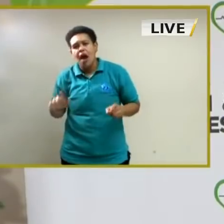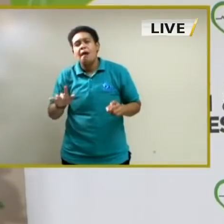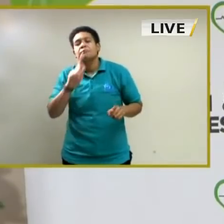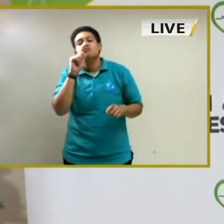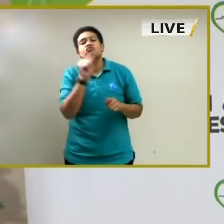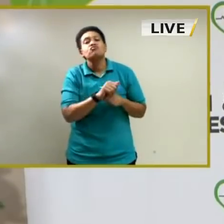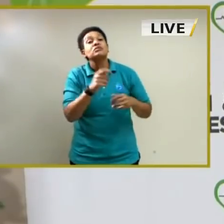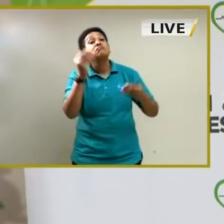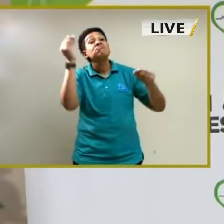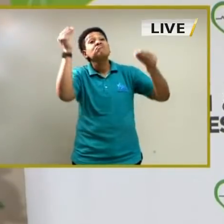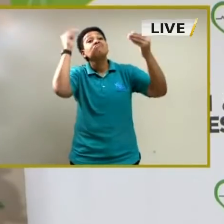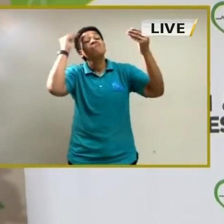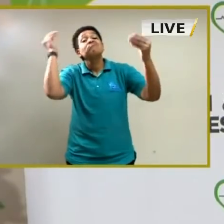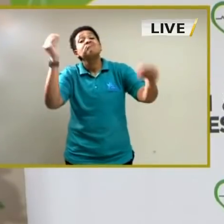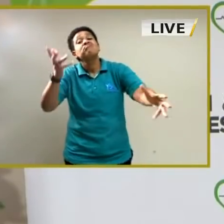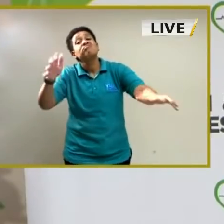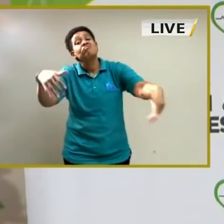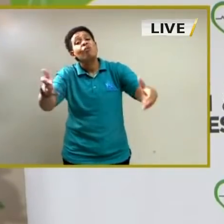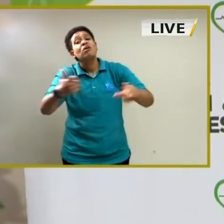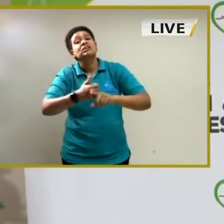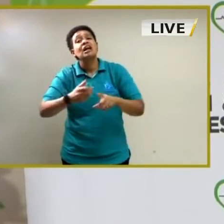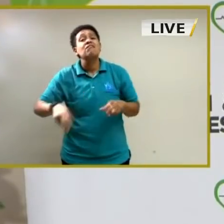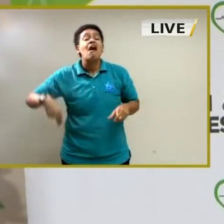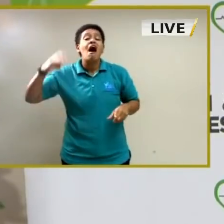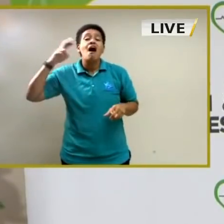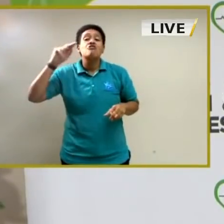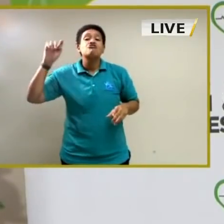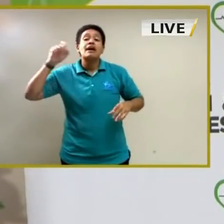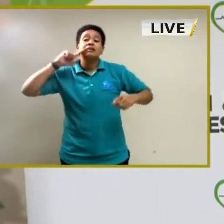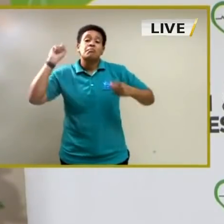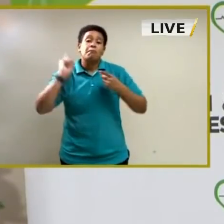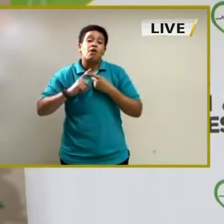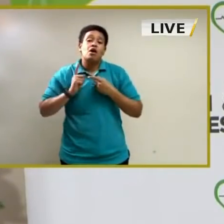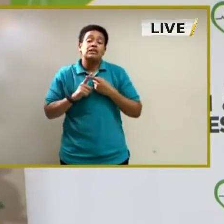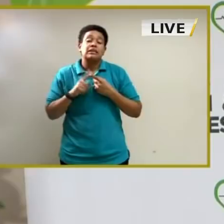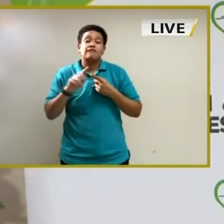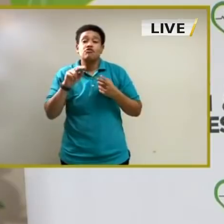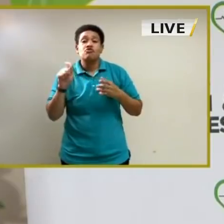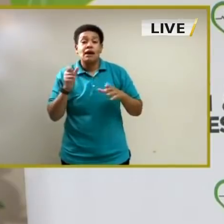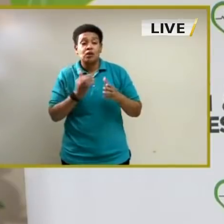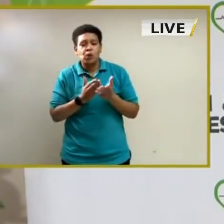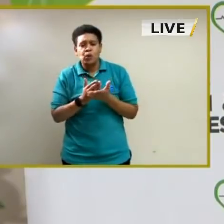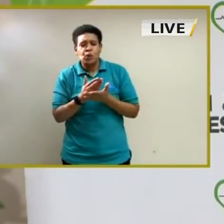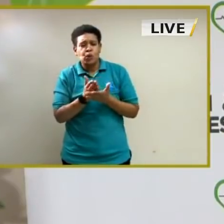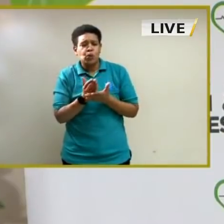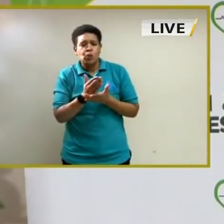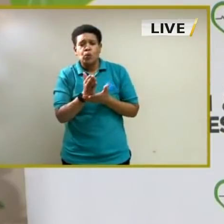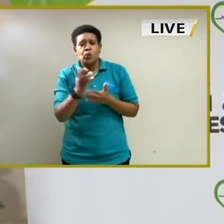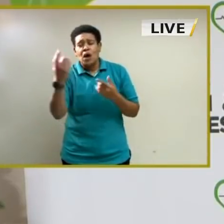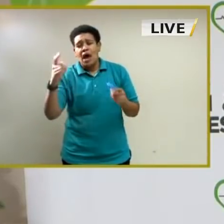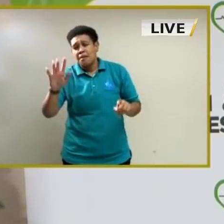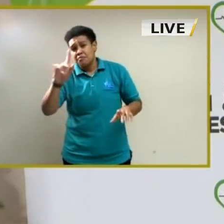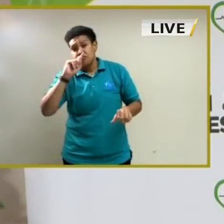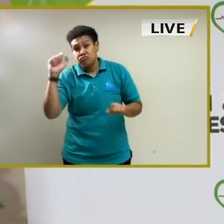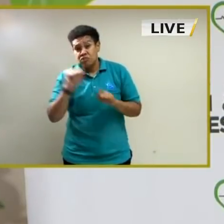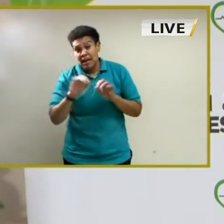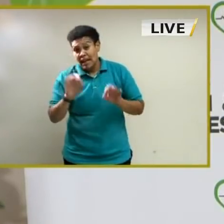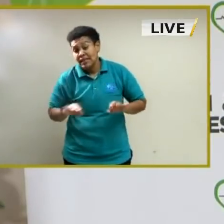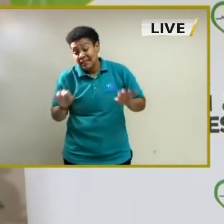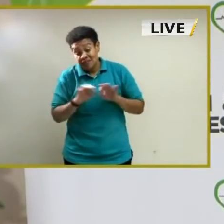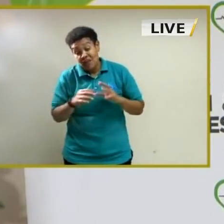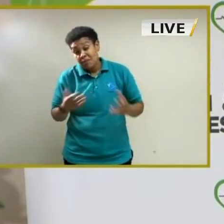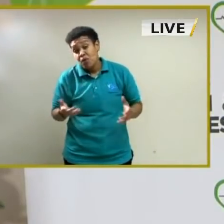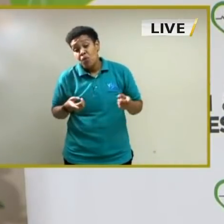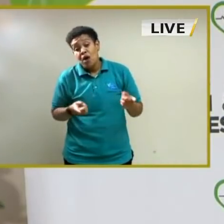an indication that there is a high rate of positivity passing through, and it is inevitable that